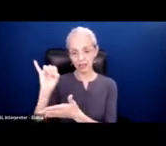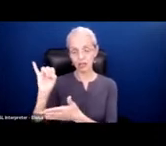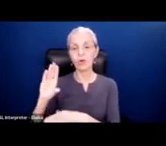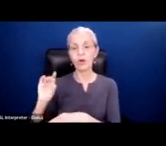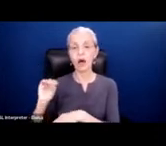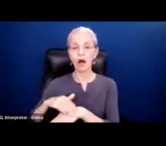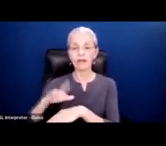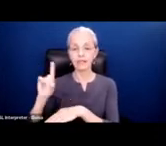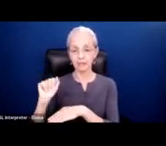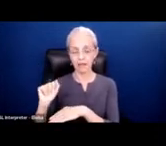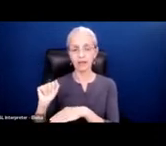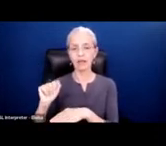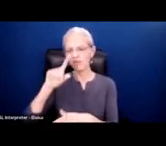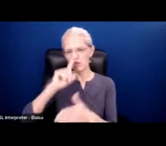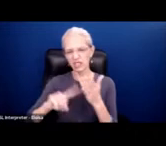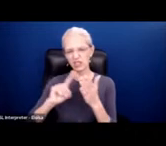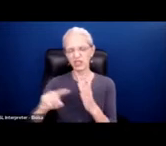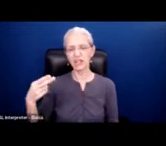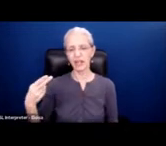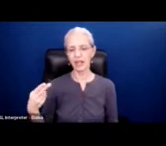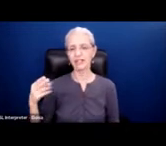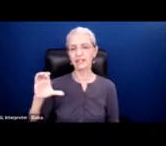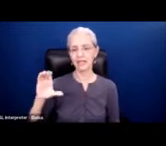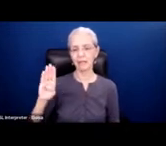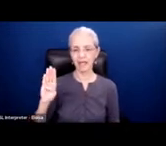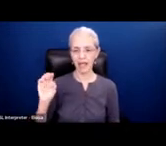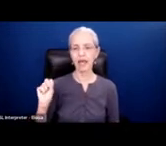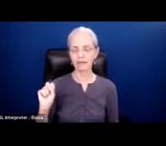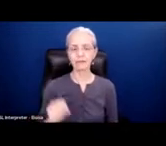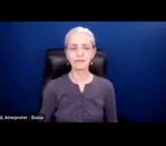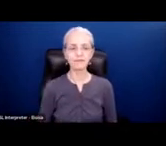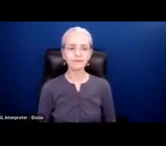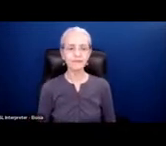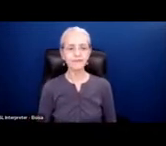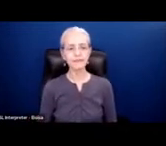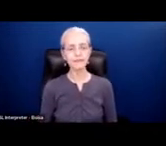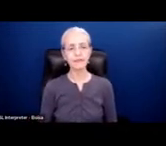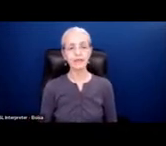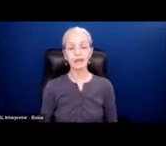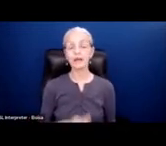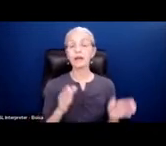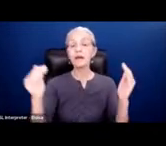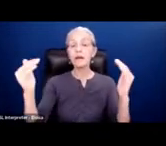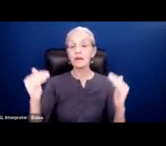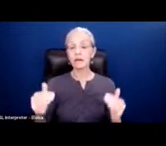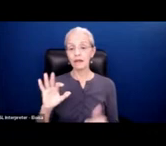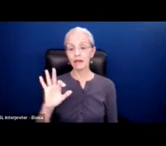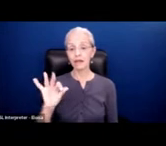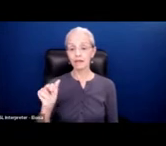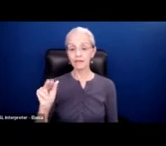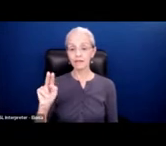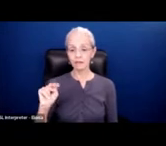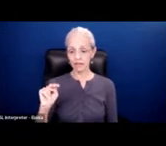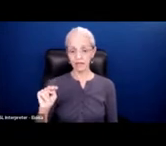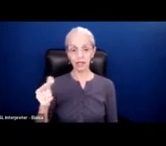and outcomes of home and community-based services for people with disabilities. Finn Garner will hopefully join us